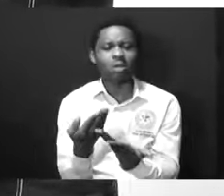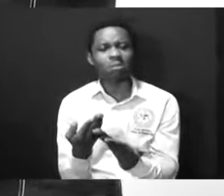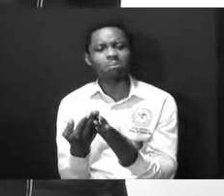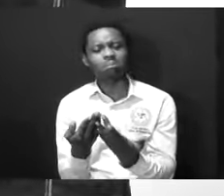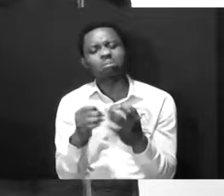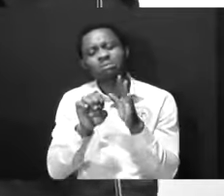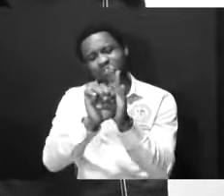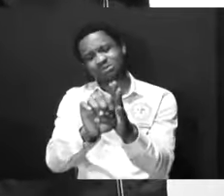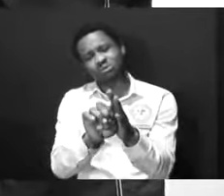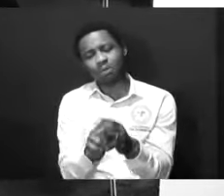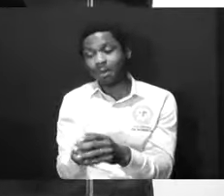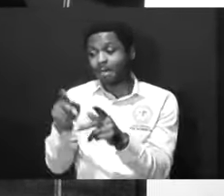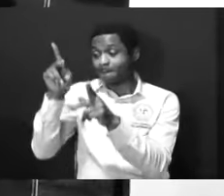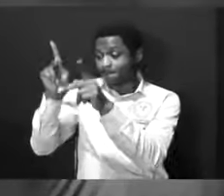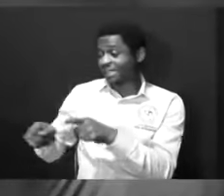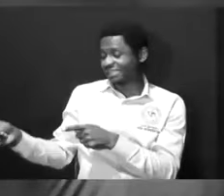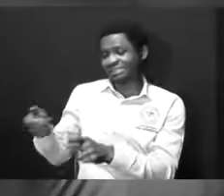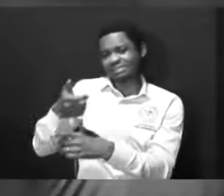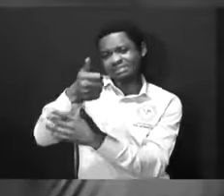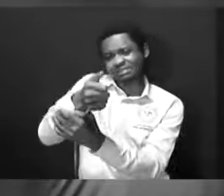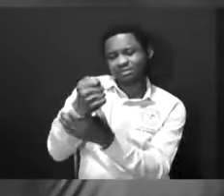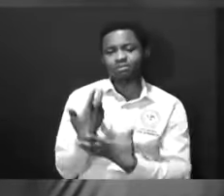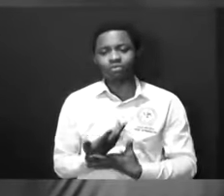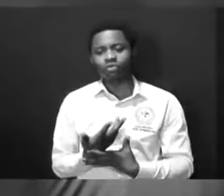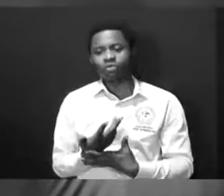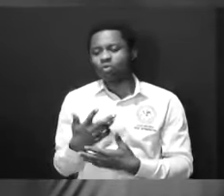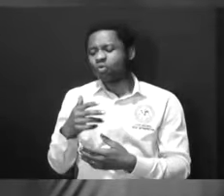insult, no or disrespect.